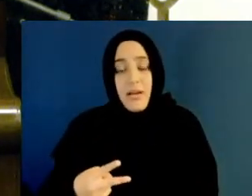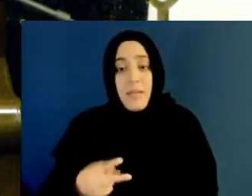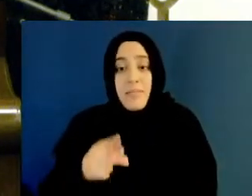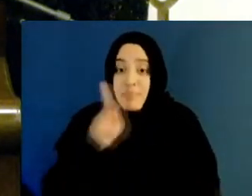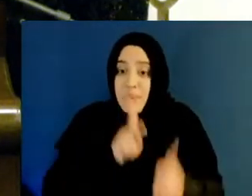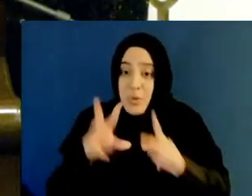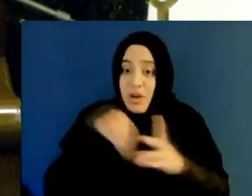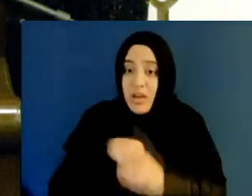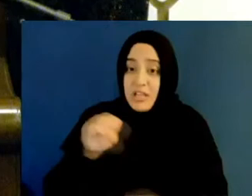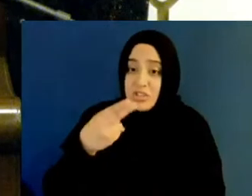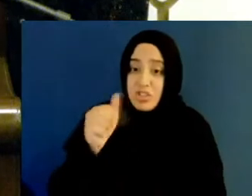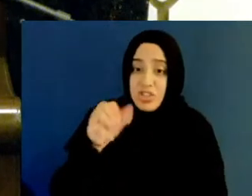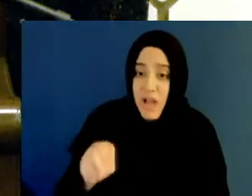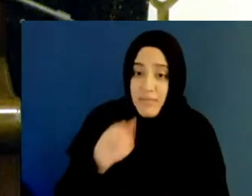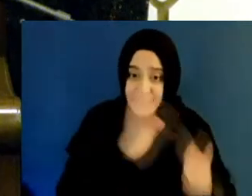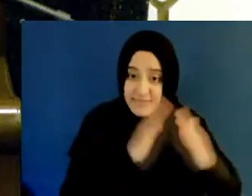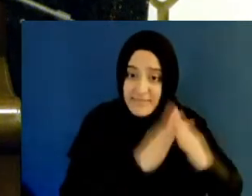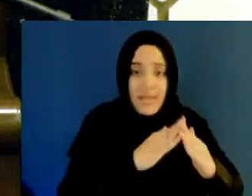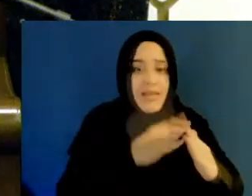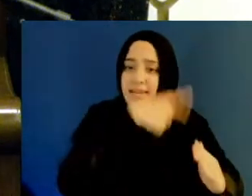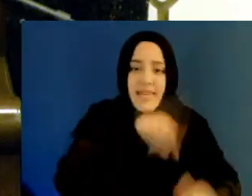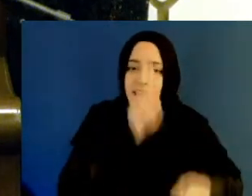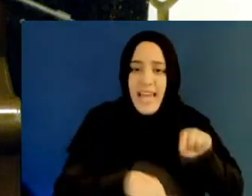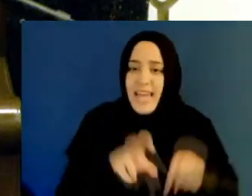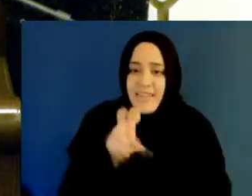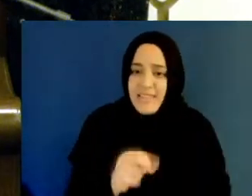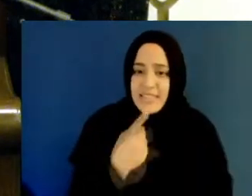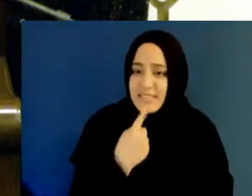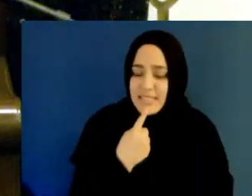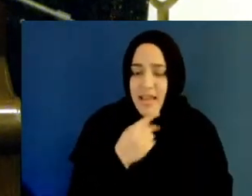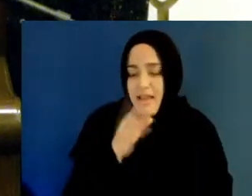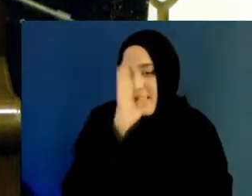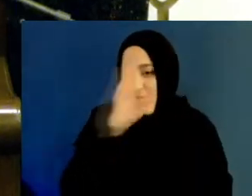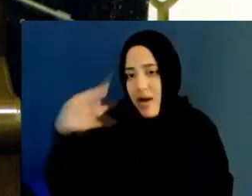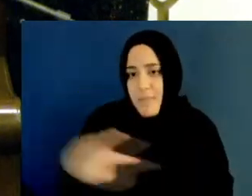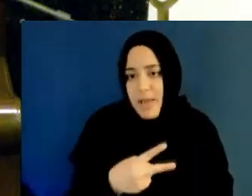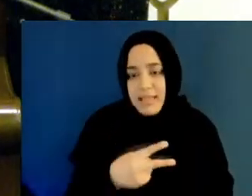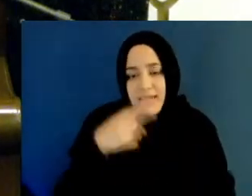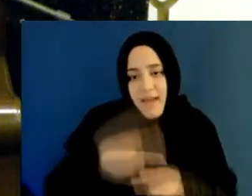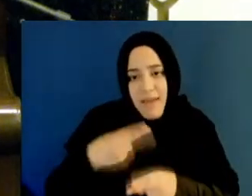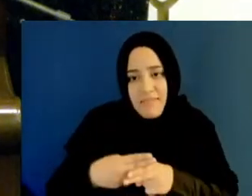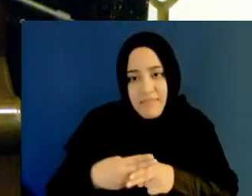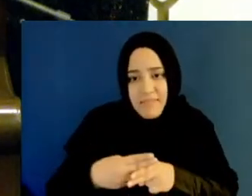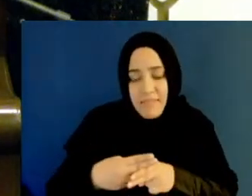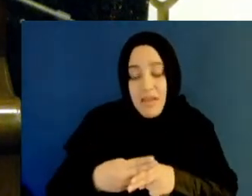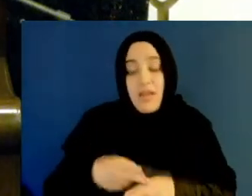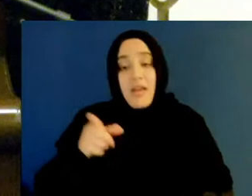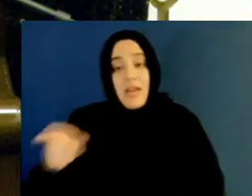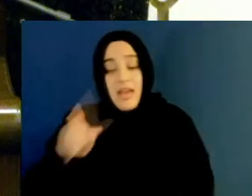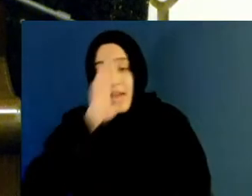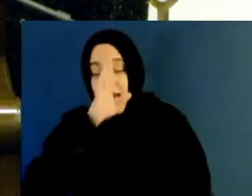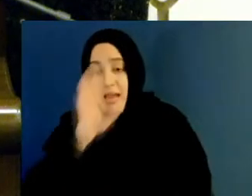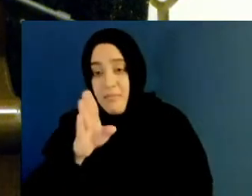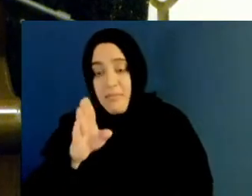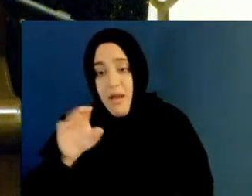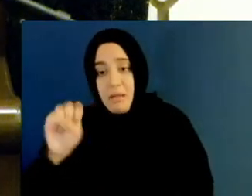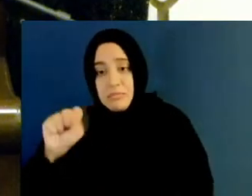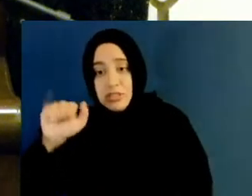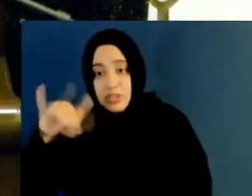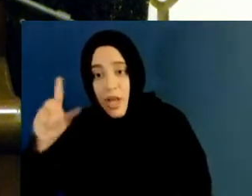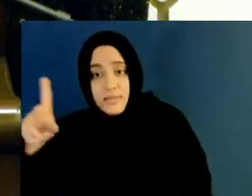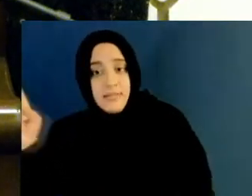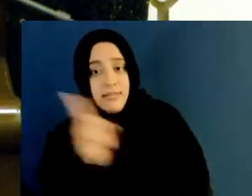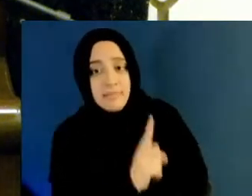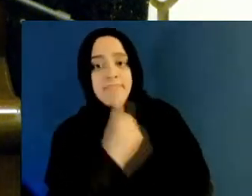Imam Sajjad comes and recites the fadail of Amirul Mu'mineen in the middle of Sham. Ahibai, refer back to the khutbah of